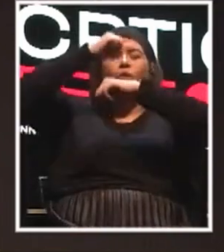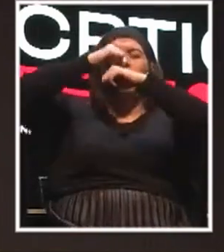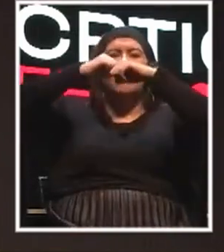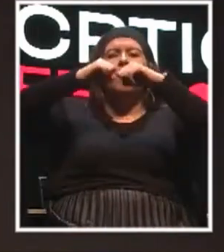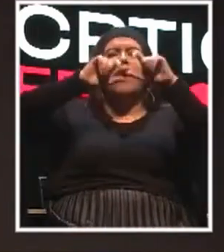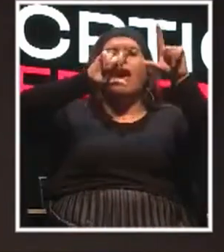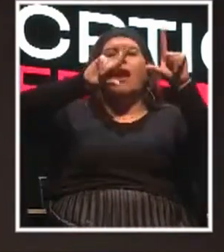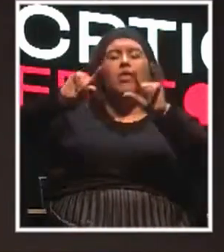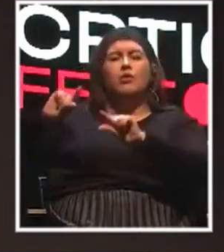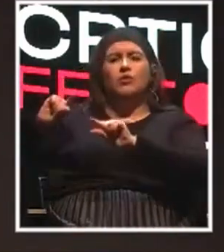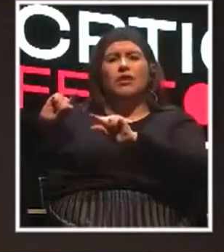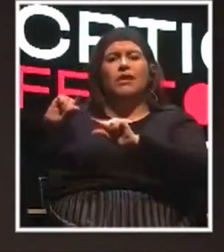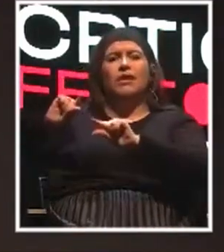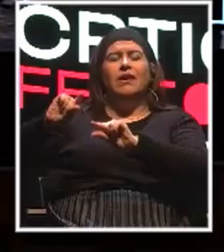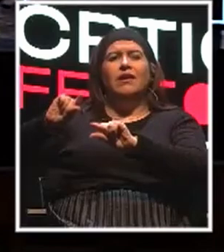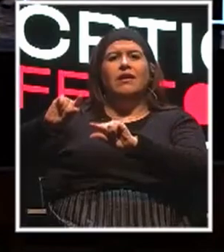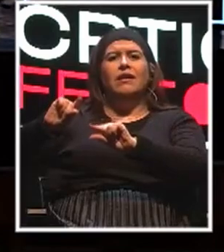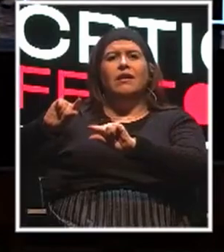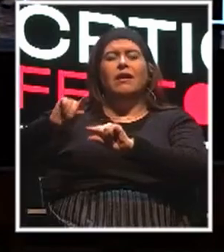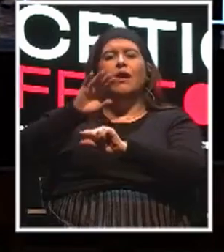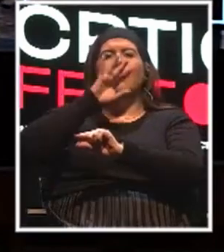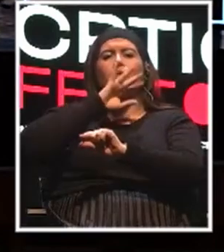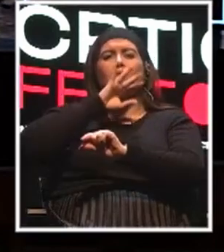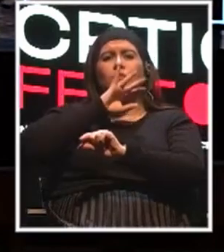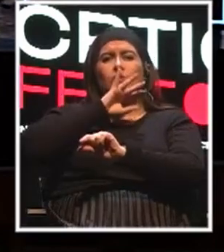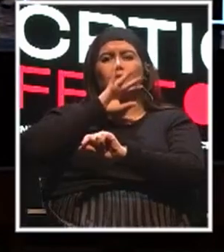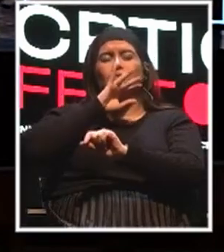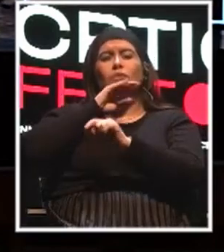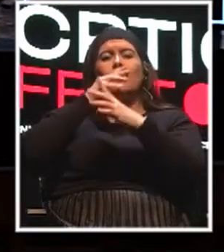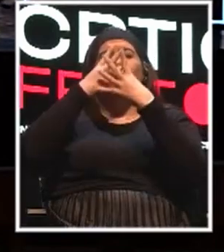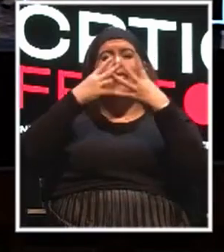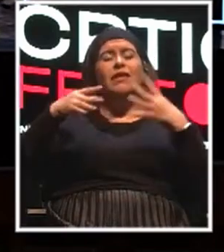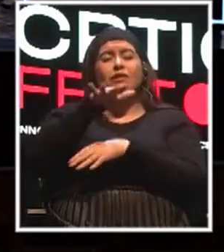it obviously puts another barrier to it, right?